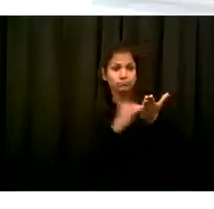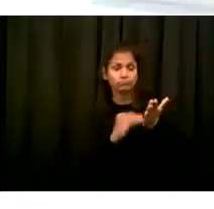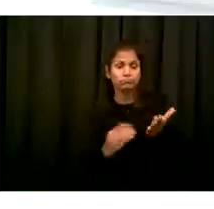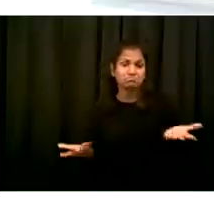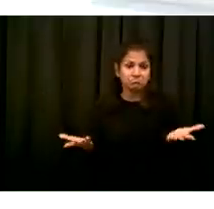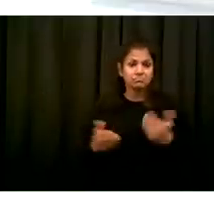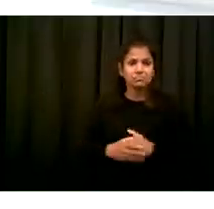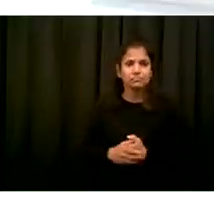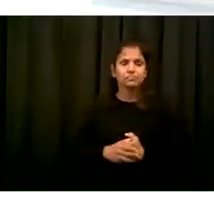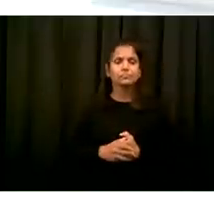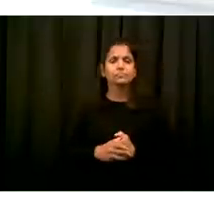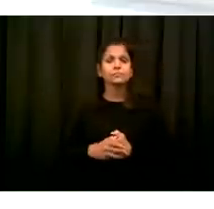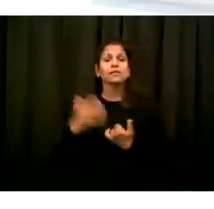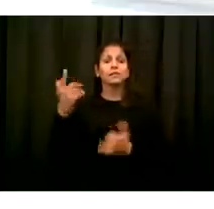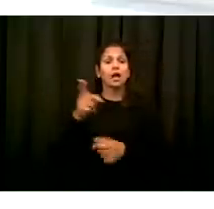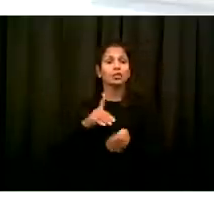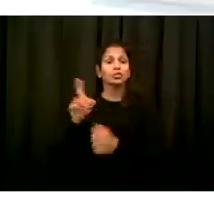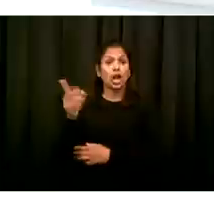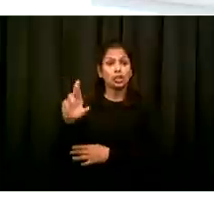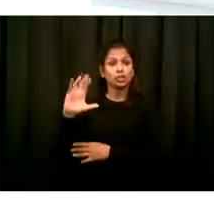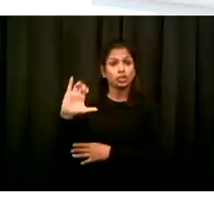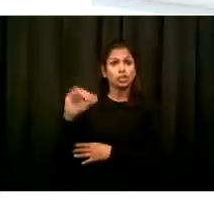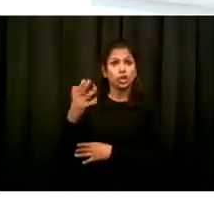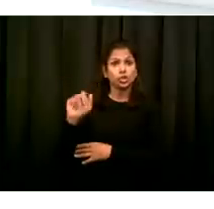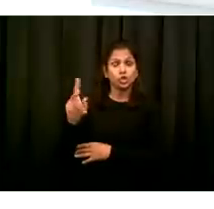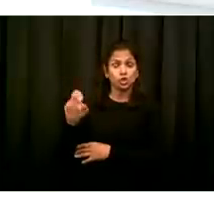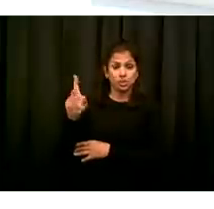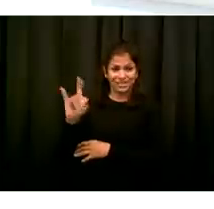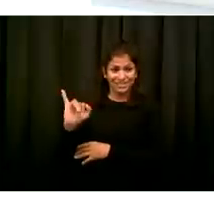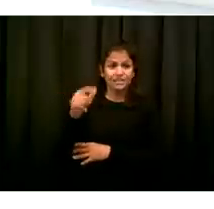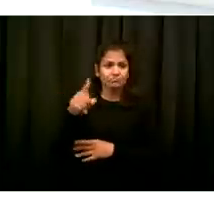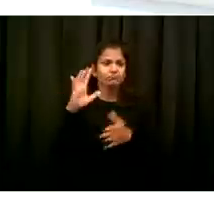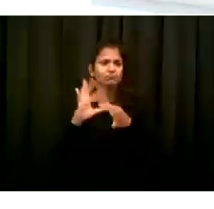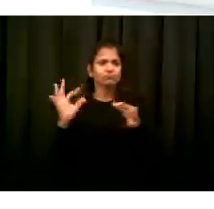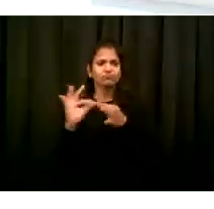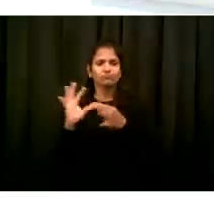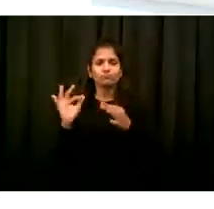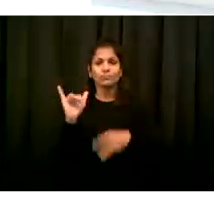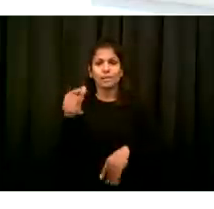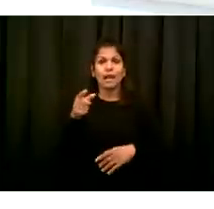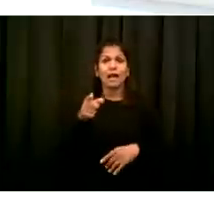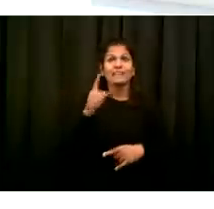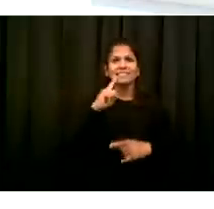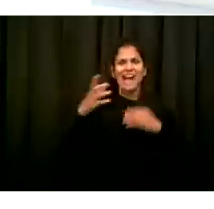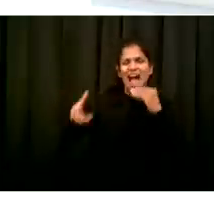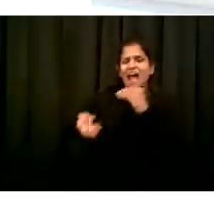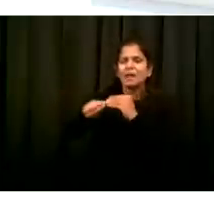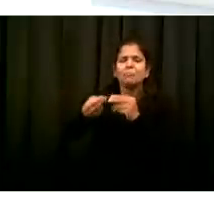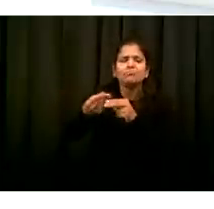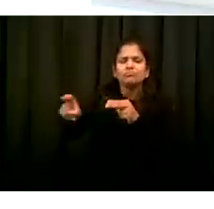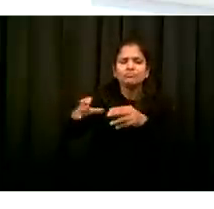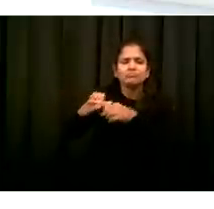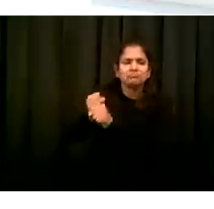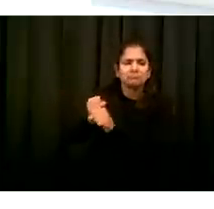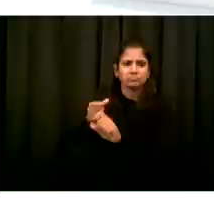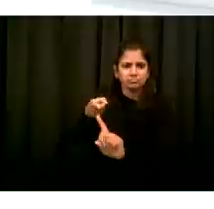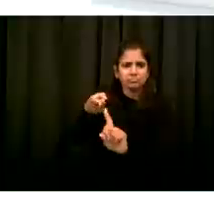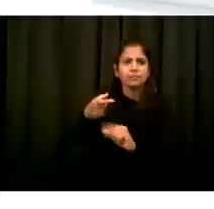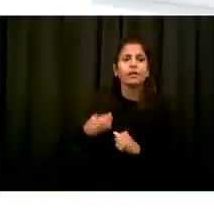Yes, Mr. Mayor, just to add briefly to what you've said, what we have to do is match up